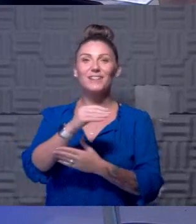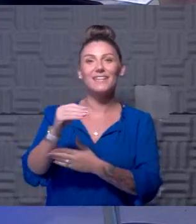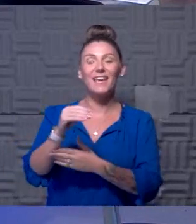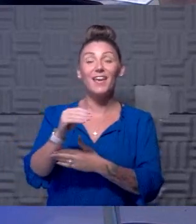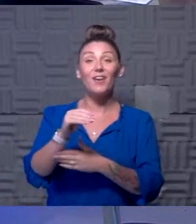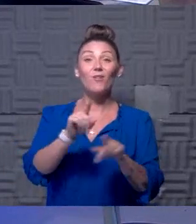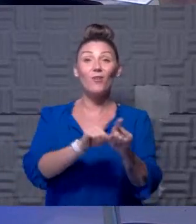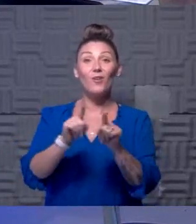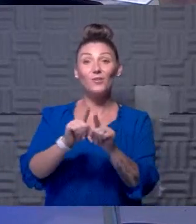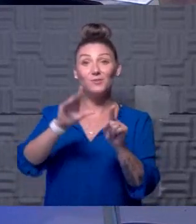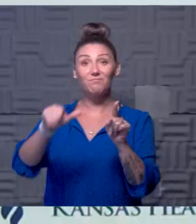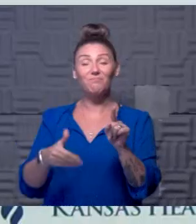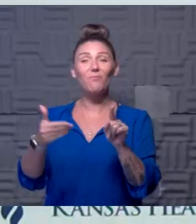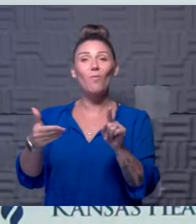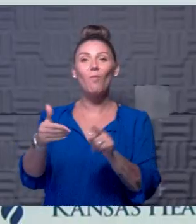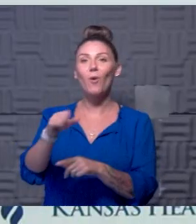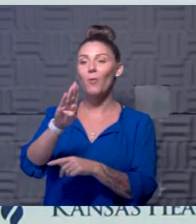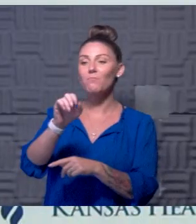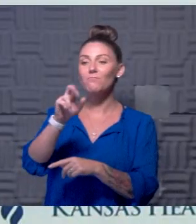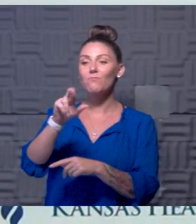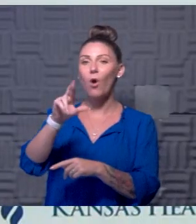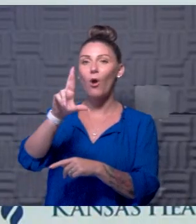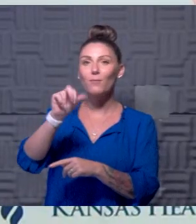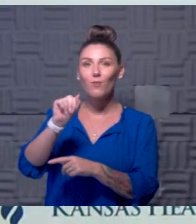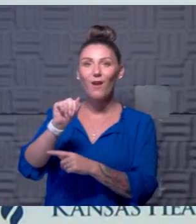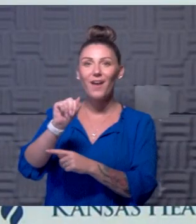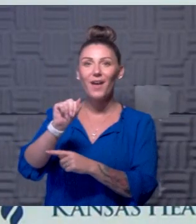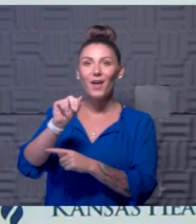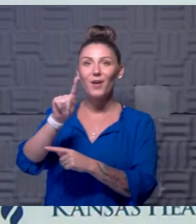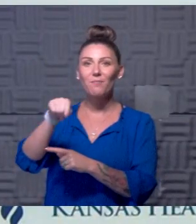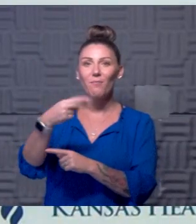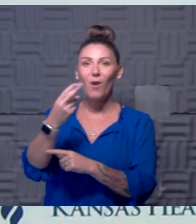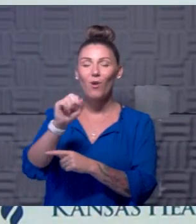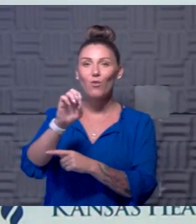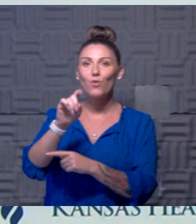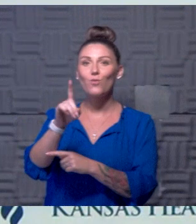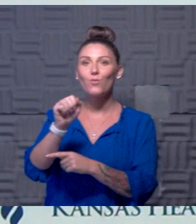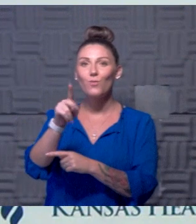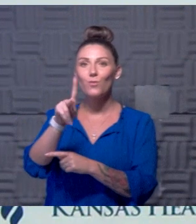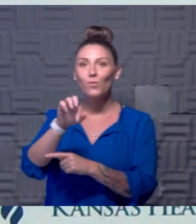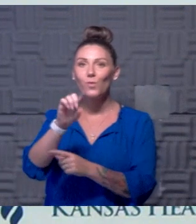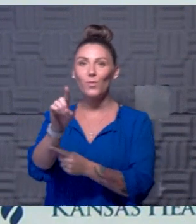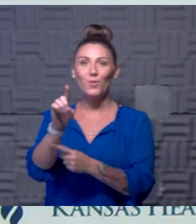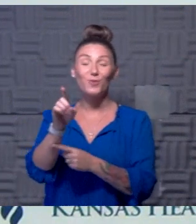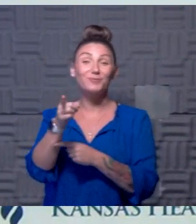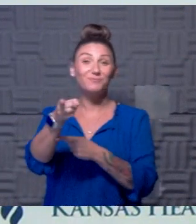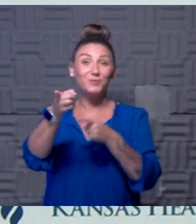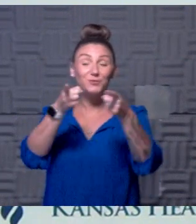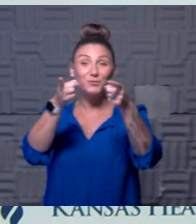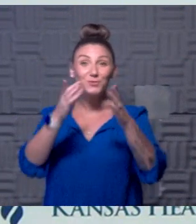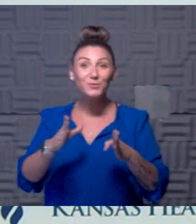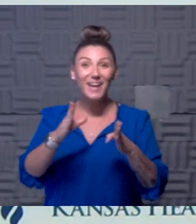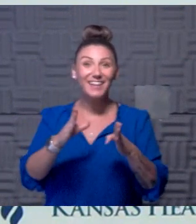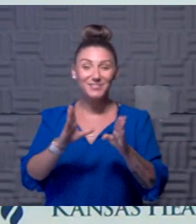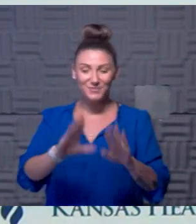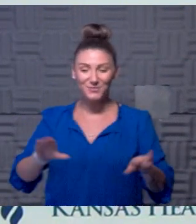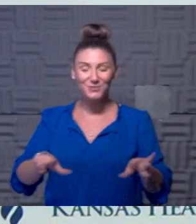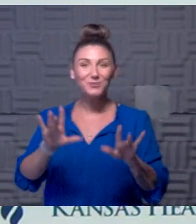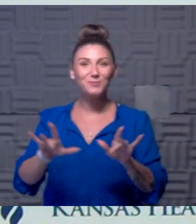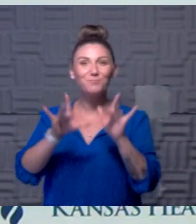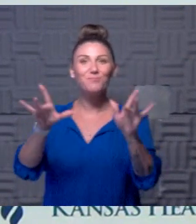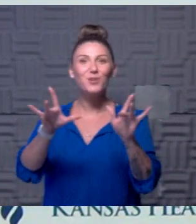Dr. Barbara Pahud, Director of Infectious Disease Research at Children's Mercy. Welcome. And did I say your last name